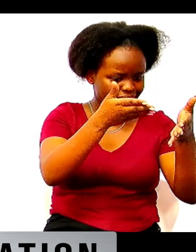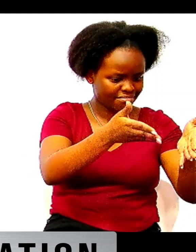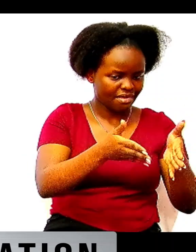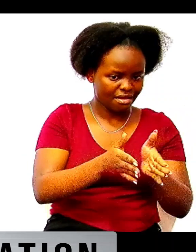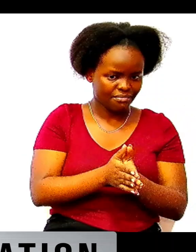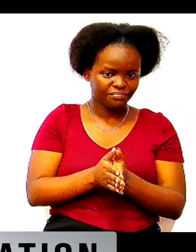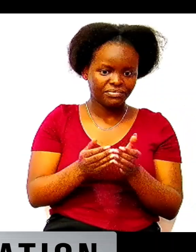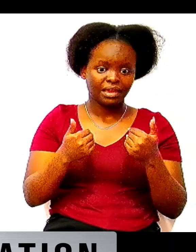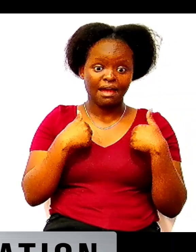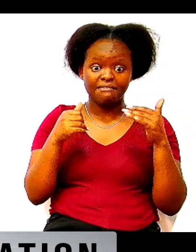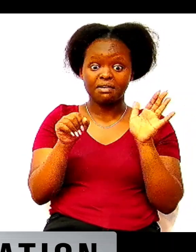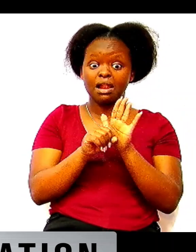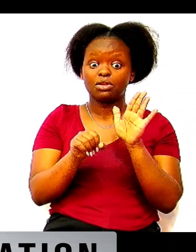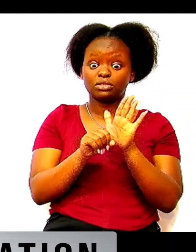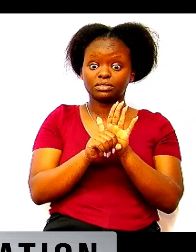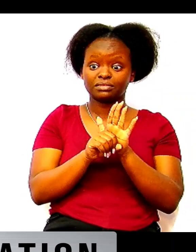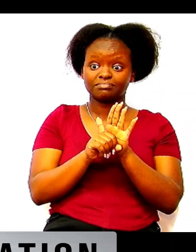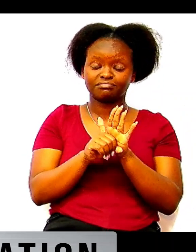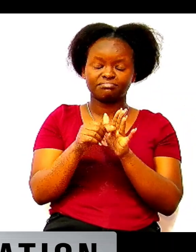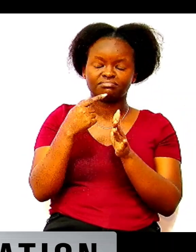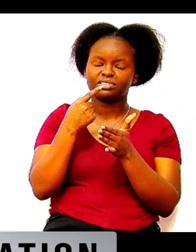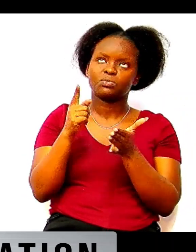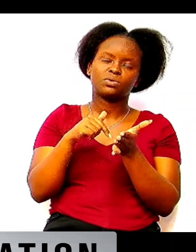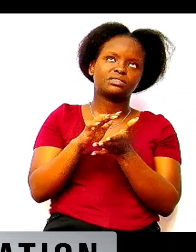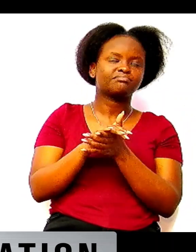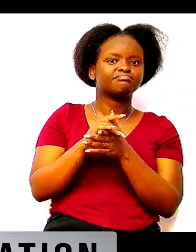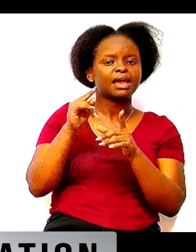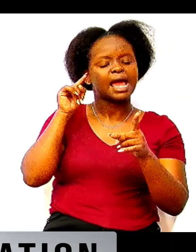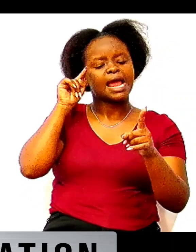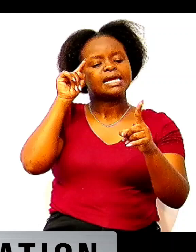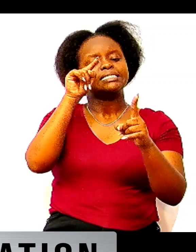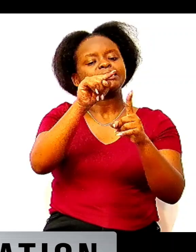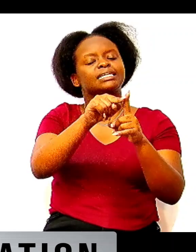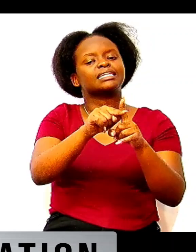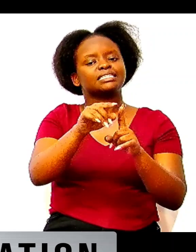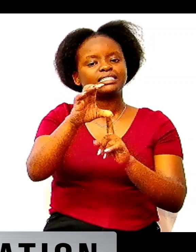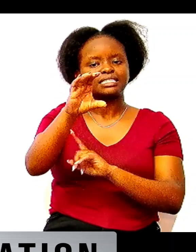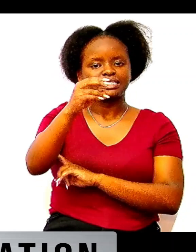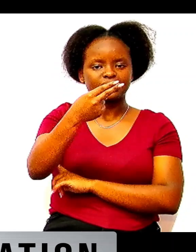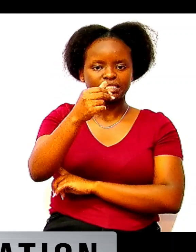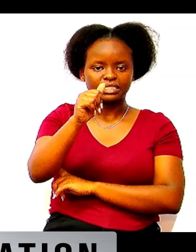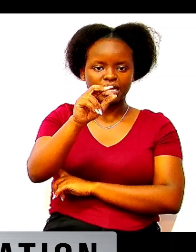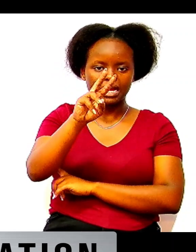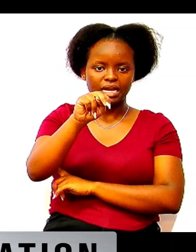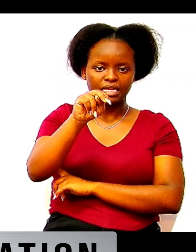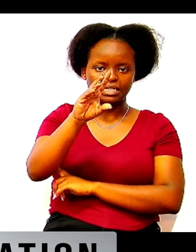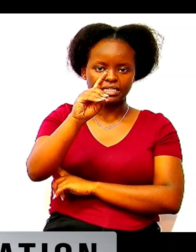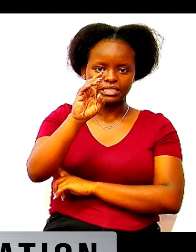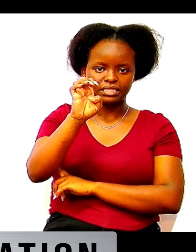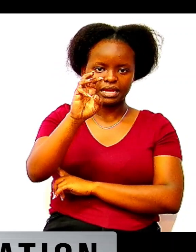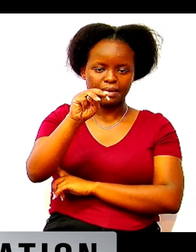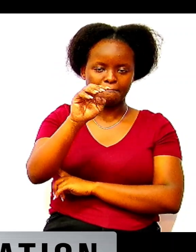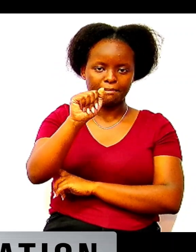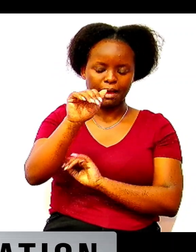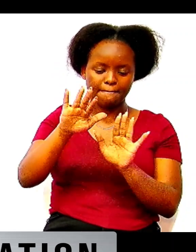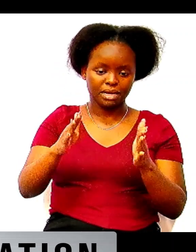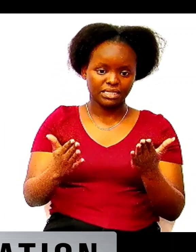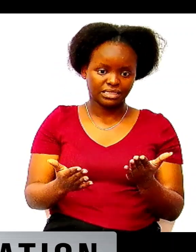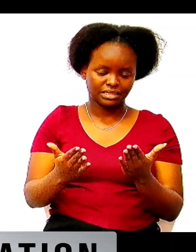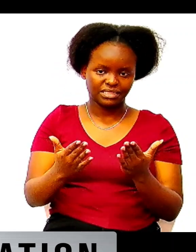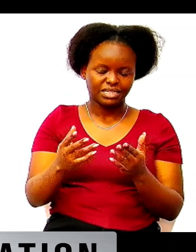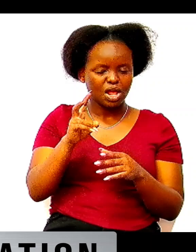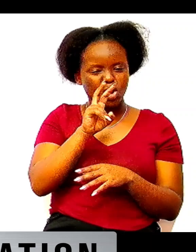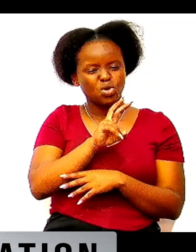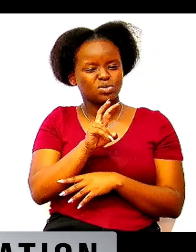of, should I say, targeting at Chadema party, which is very unfortunate because I don't see Chadema looking